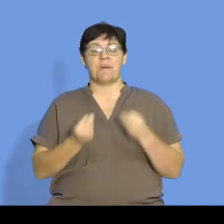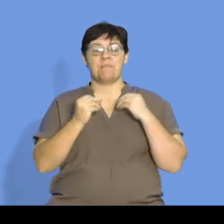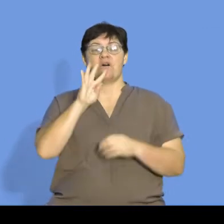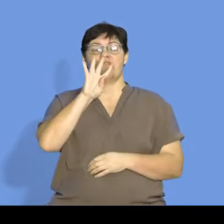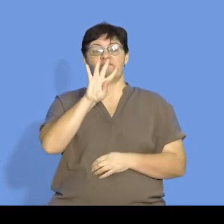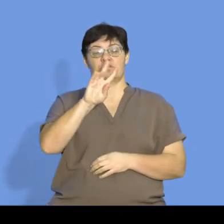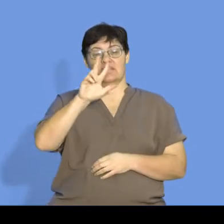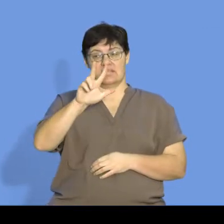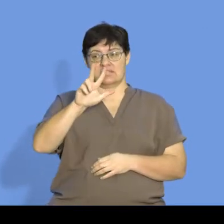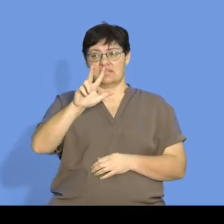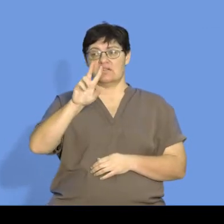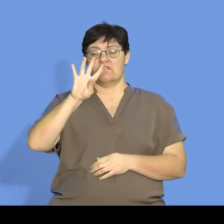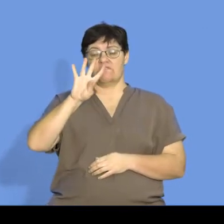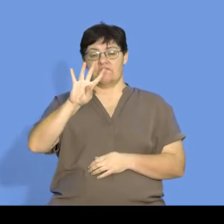your